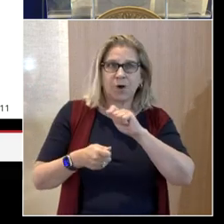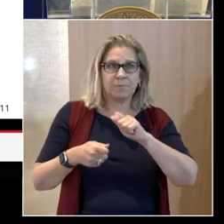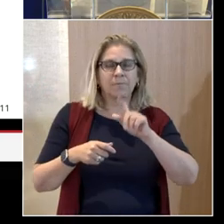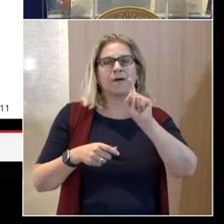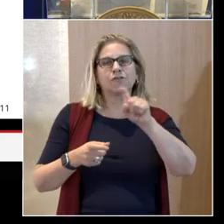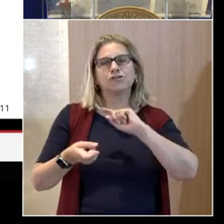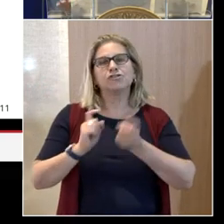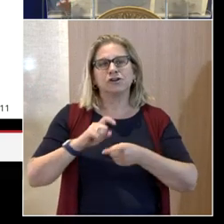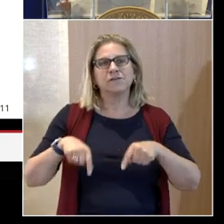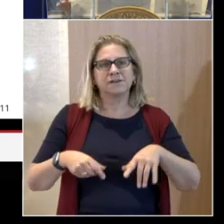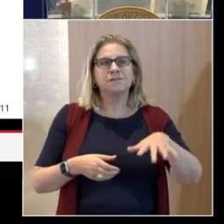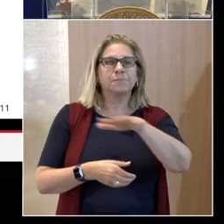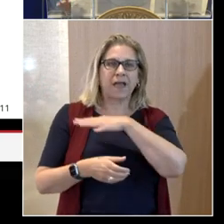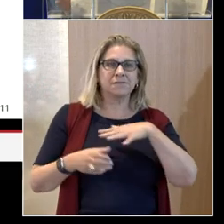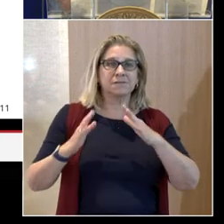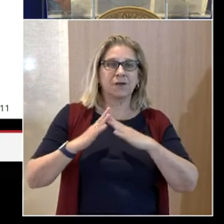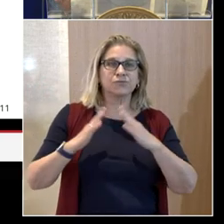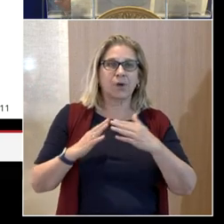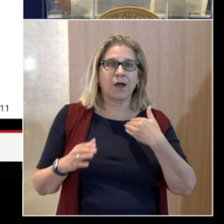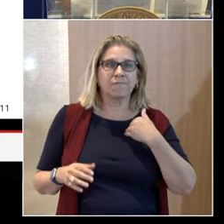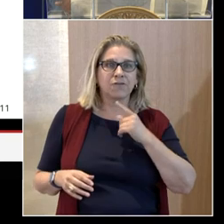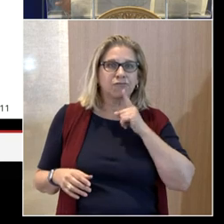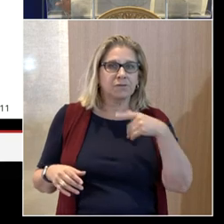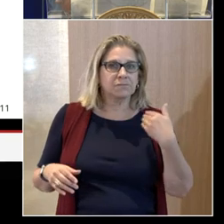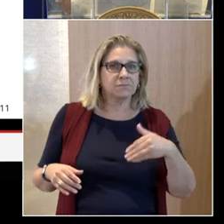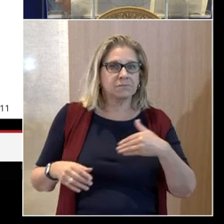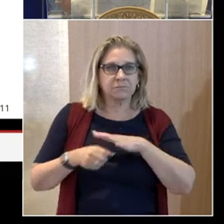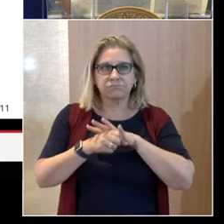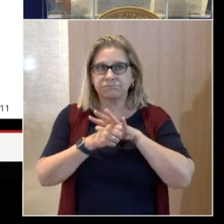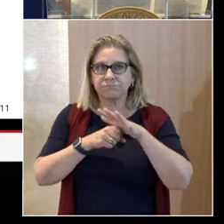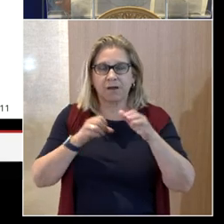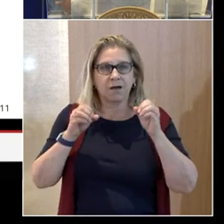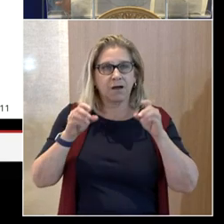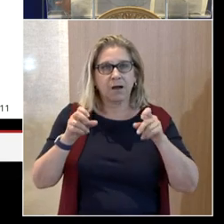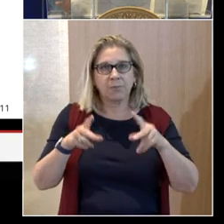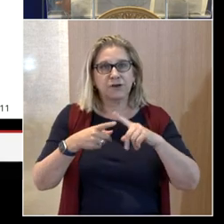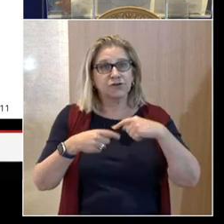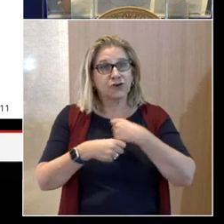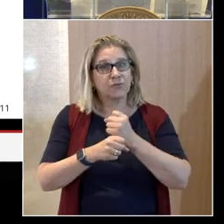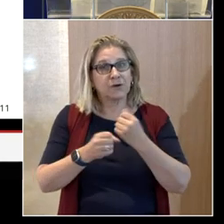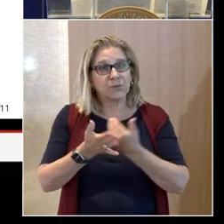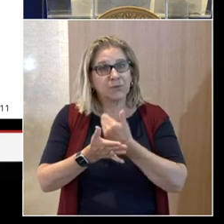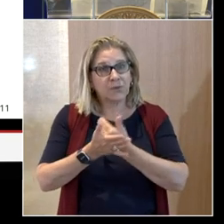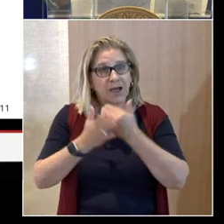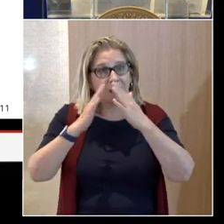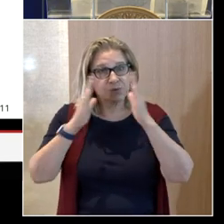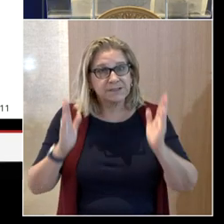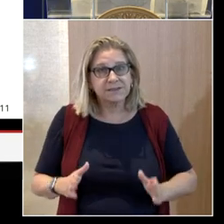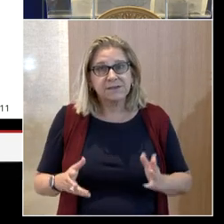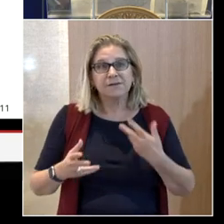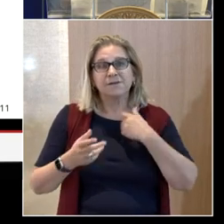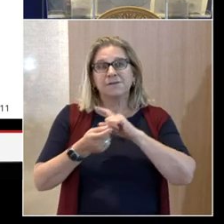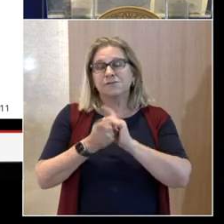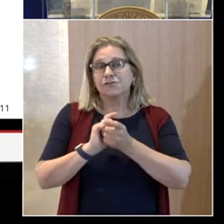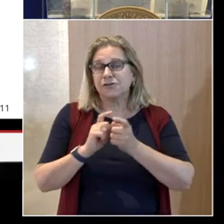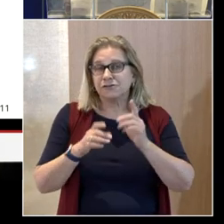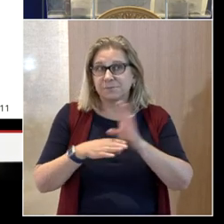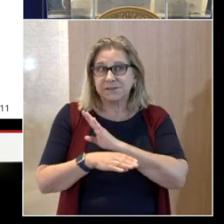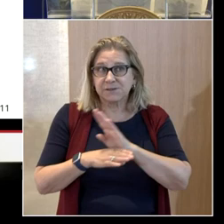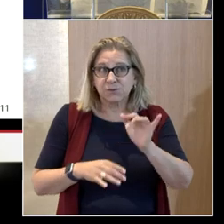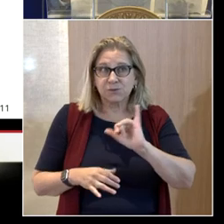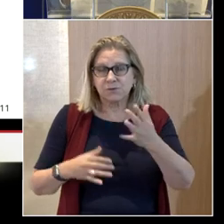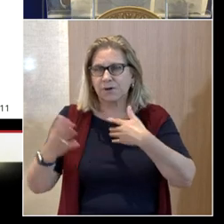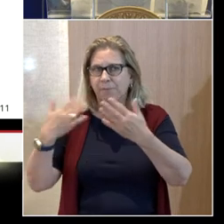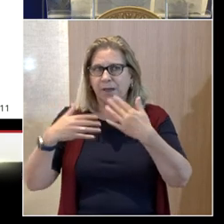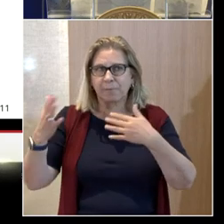holds an incredible potential for us to create new housing by converting commercial properties into residential units. We